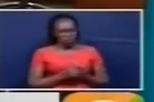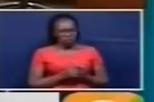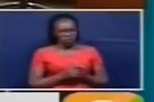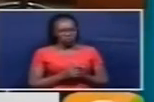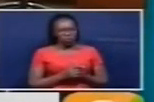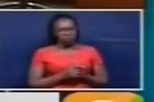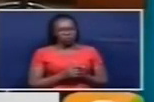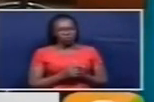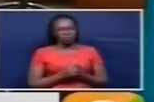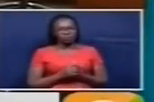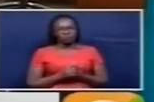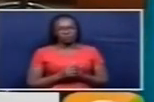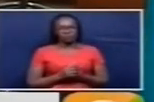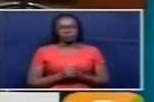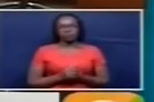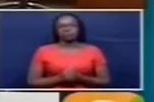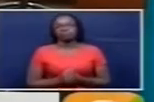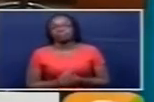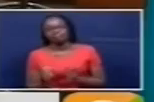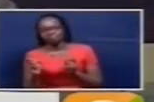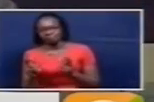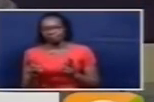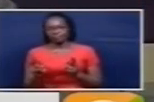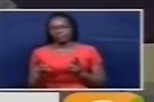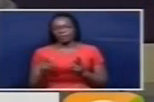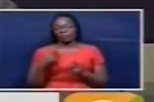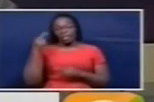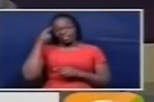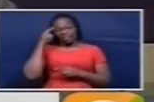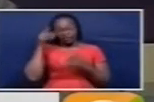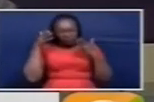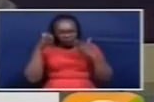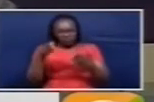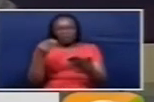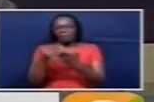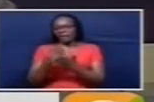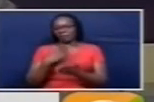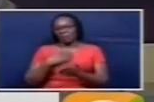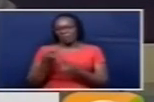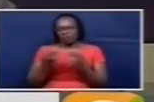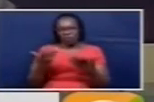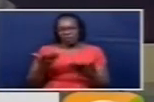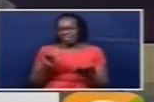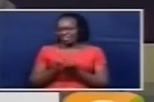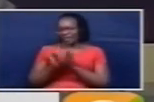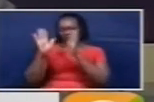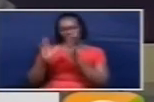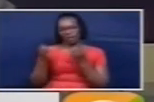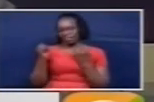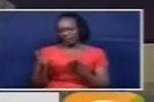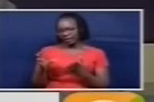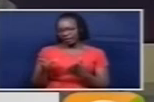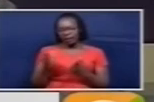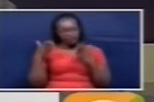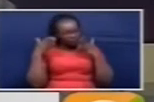Babu Owino. Thank you, Lillian. I think it's not about how Babu Owino makes his money. I think what is important is how Babu Owino delivers his